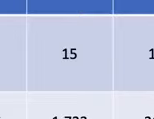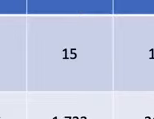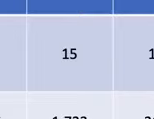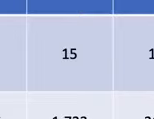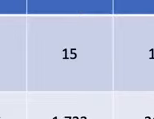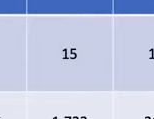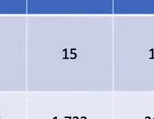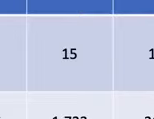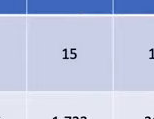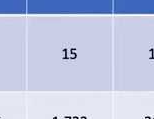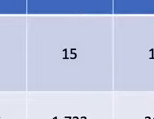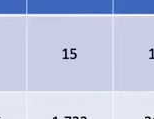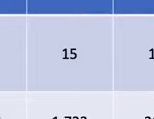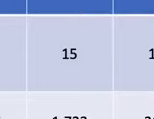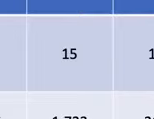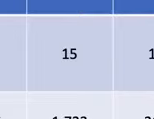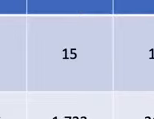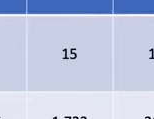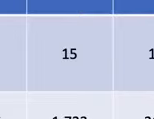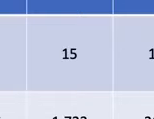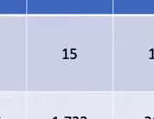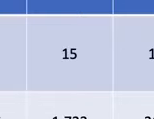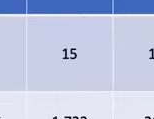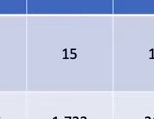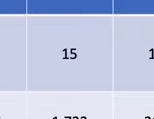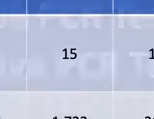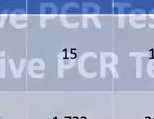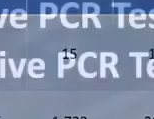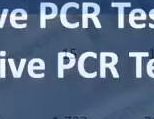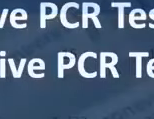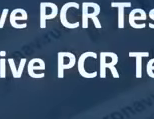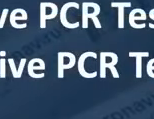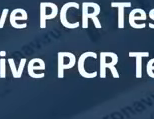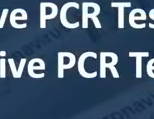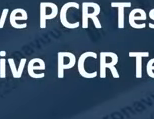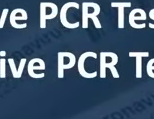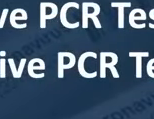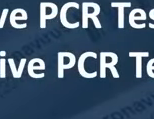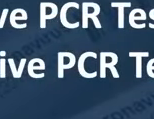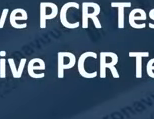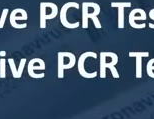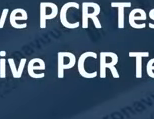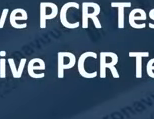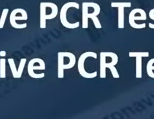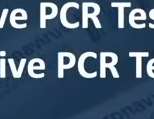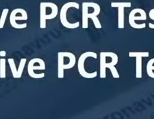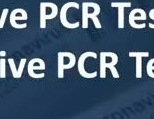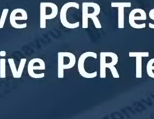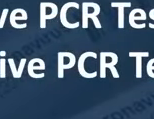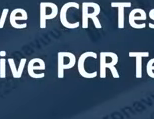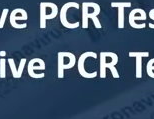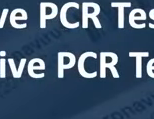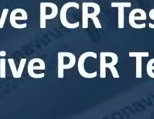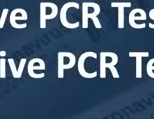turn our attention to the rest of the overnight numbers. Today, we're reporting